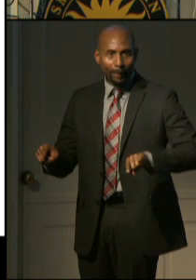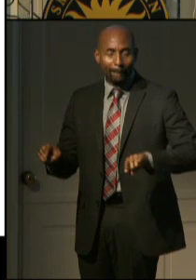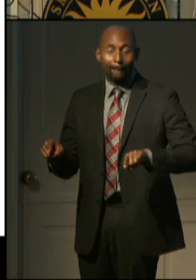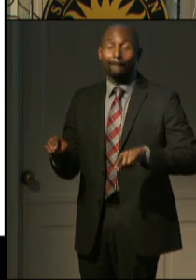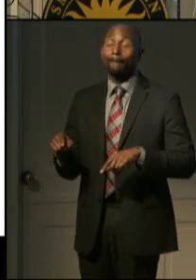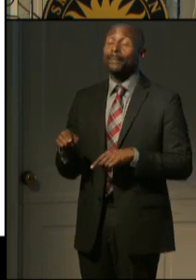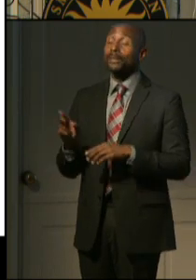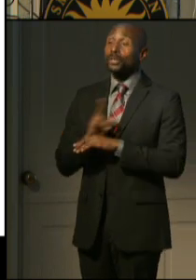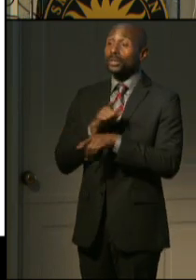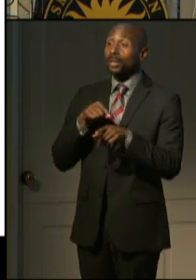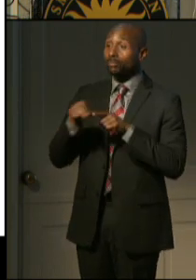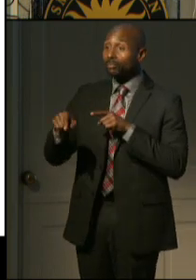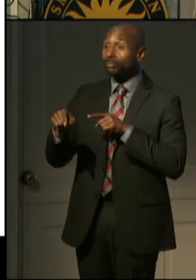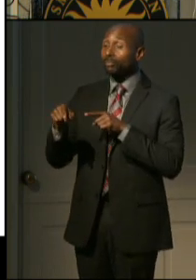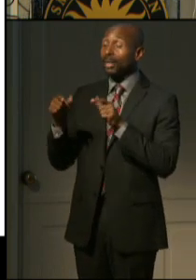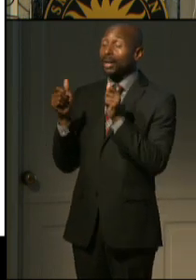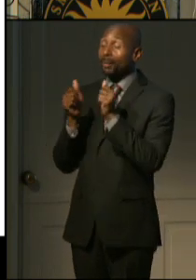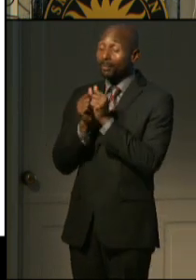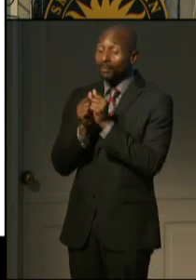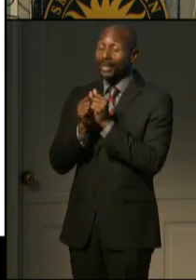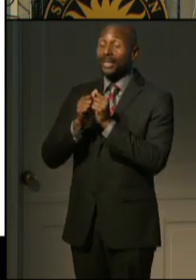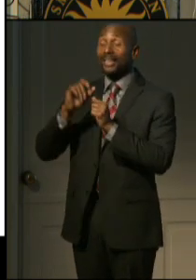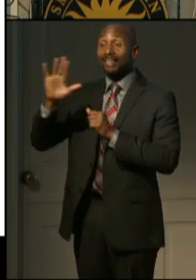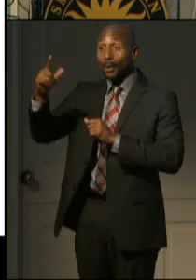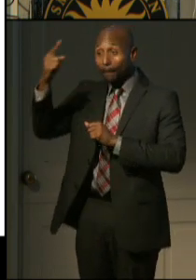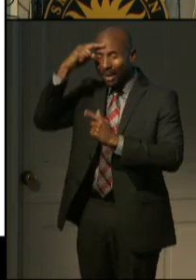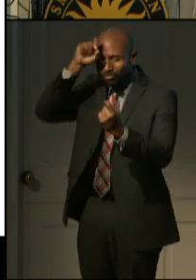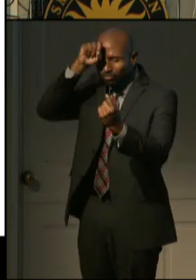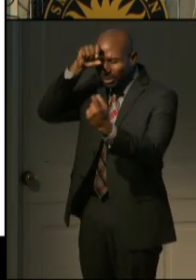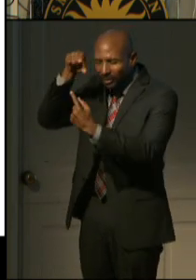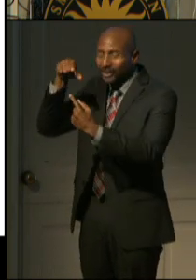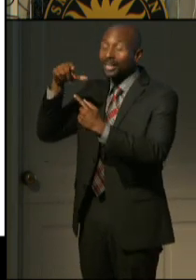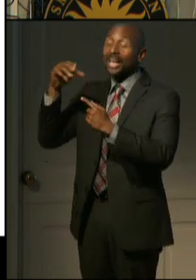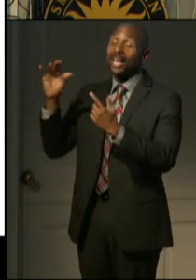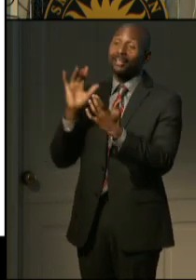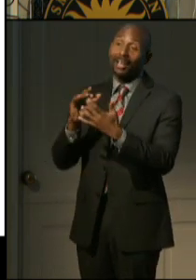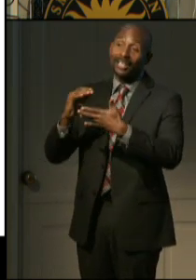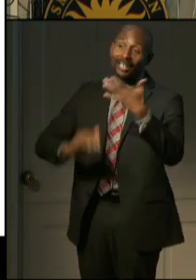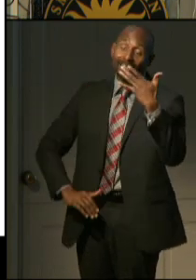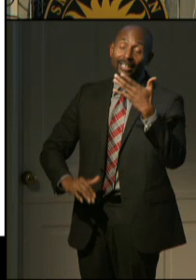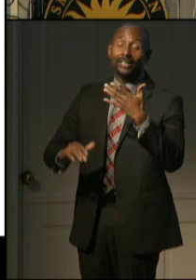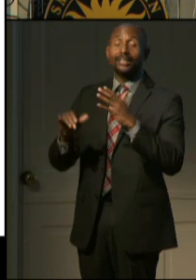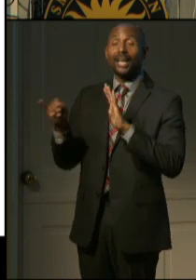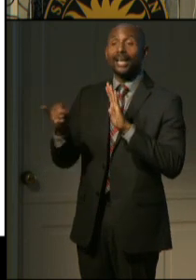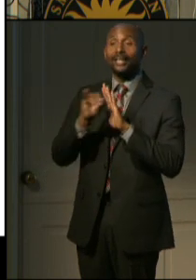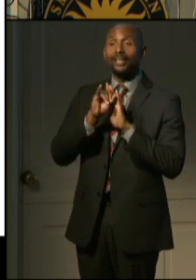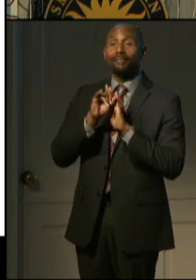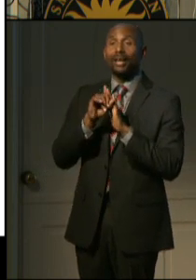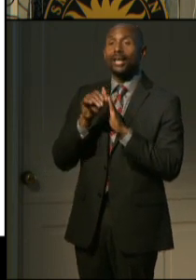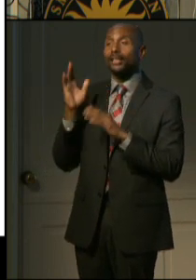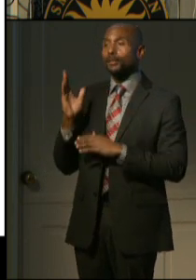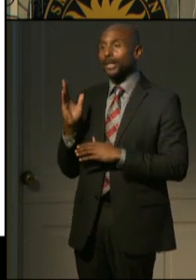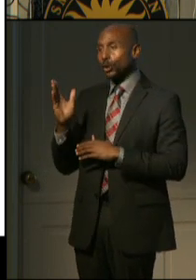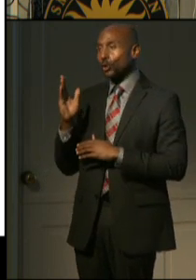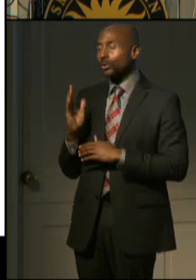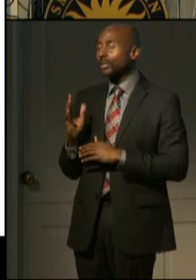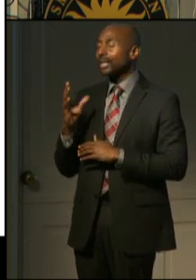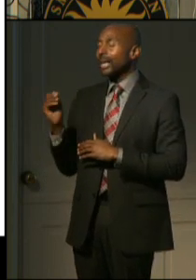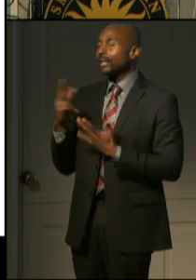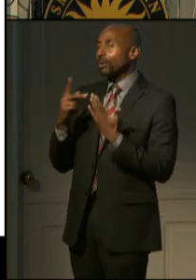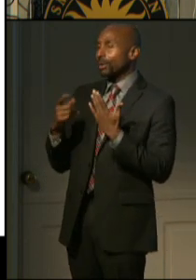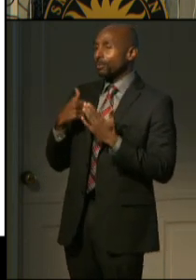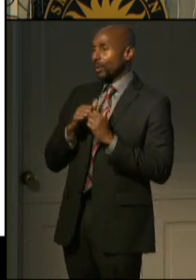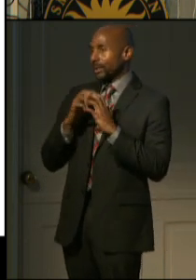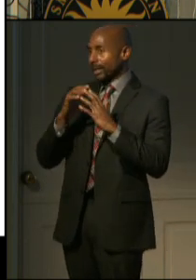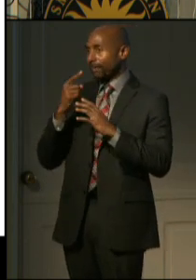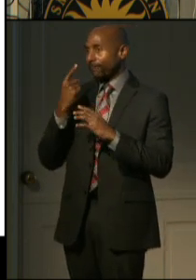professionalism, melding their minds with their contact lists to identify the speakers in the program that you have before you today. And a special